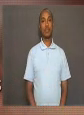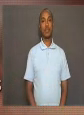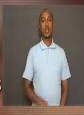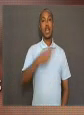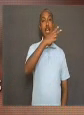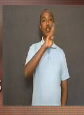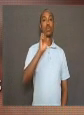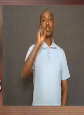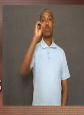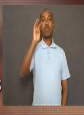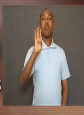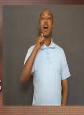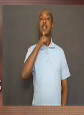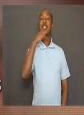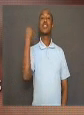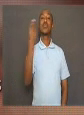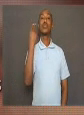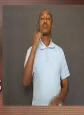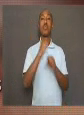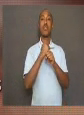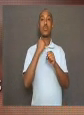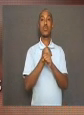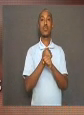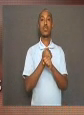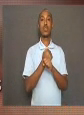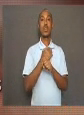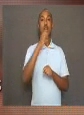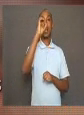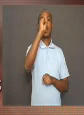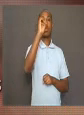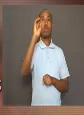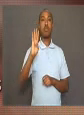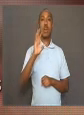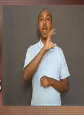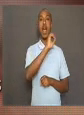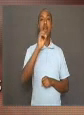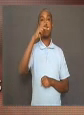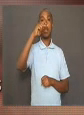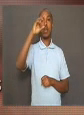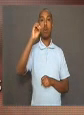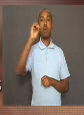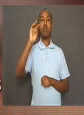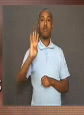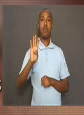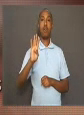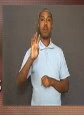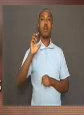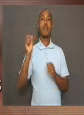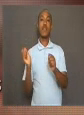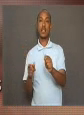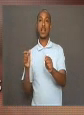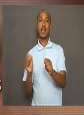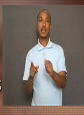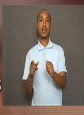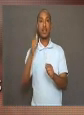Sulfuric acid is used to produce sulfate and phosphate fertilizers,